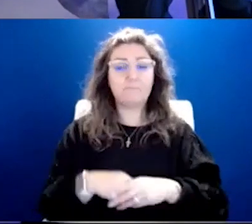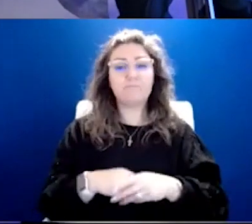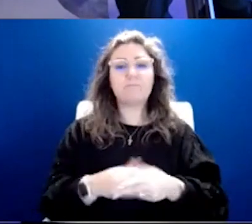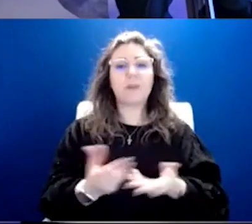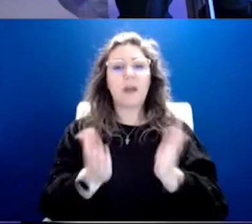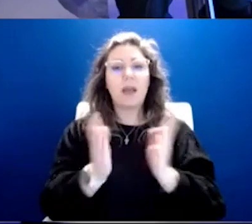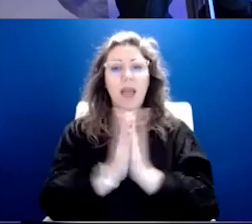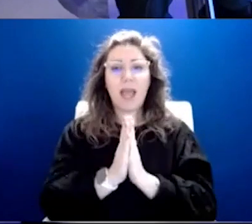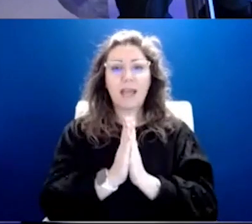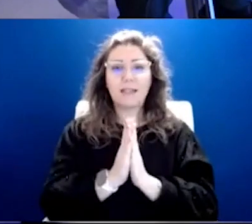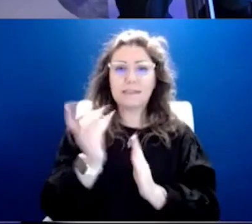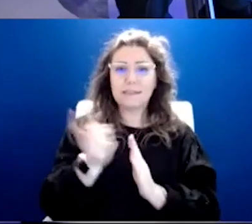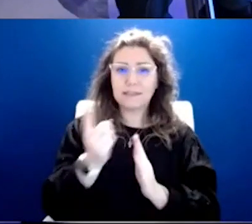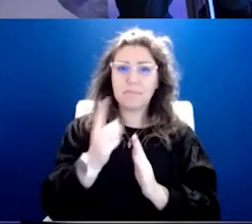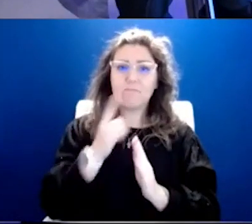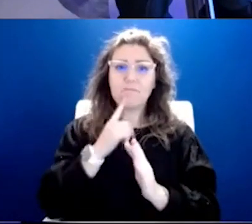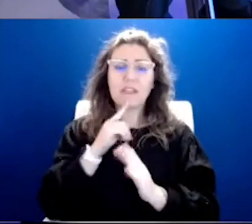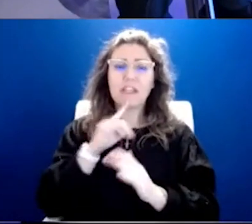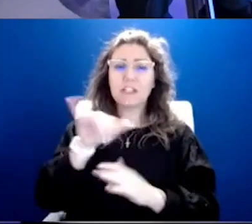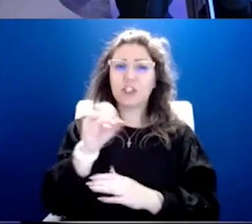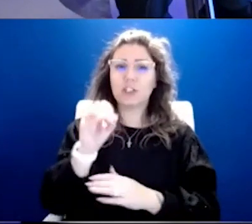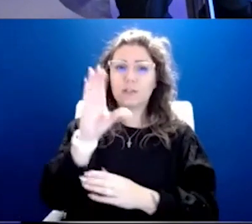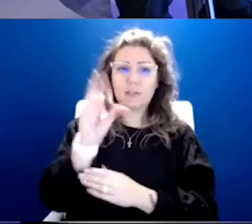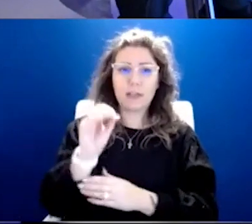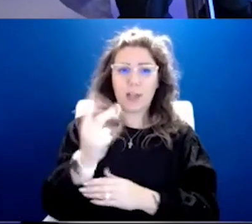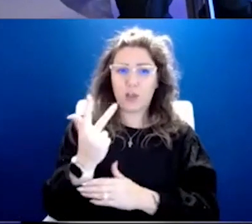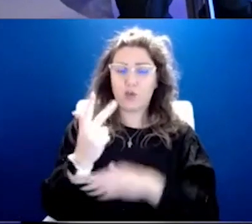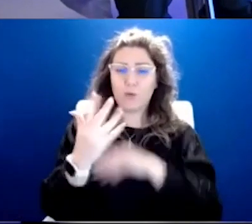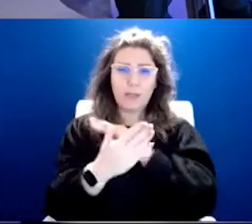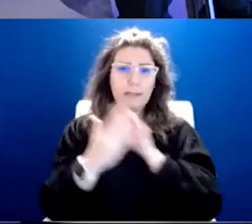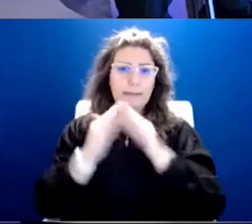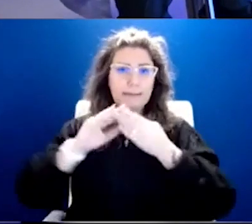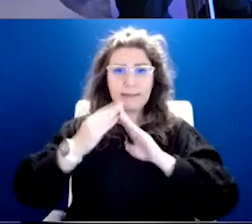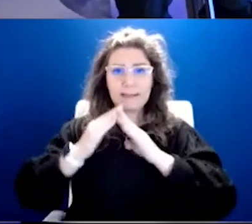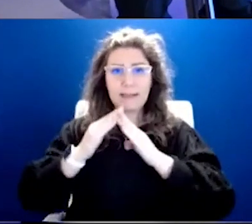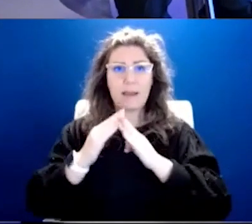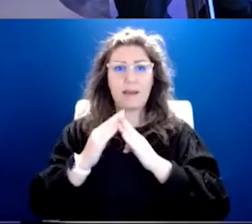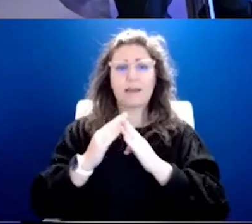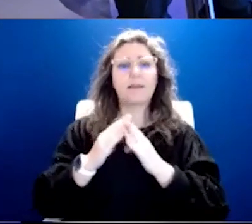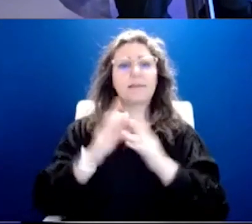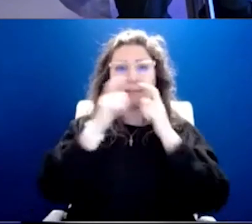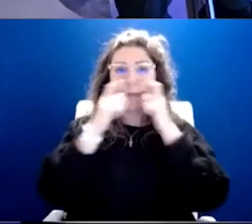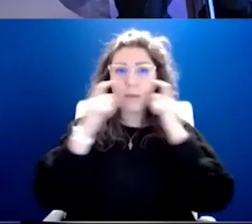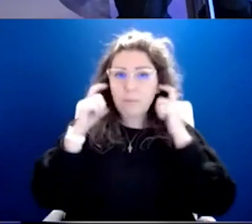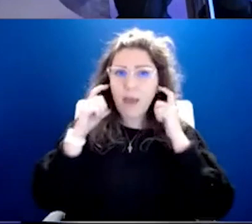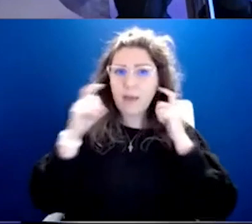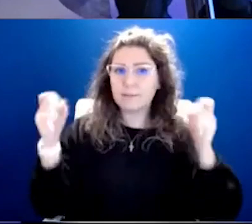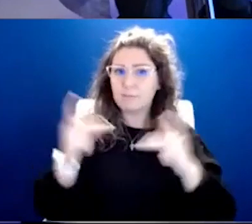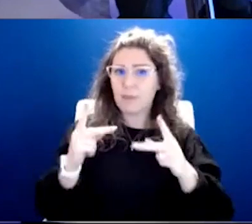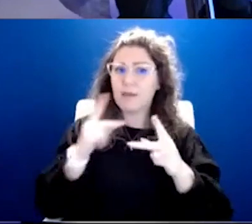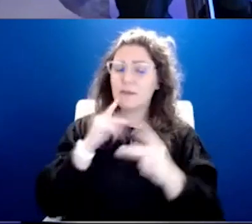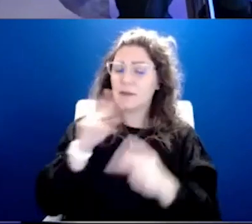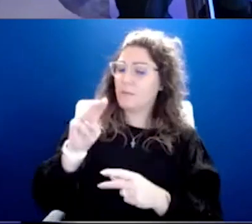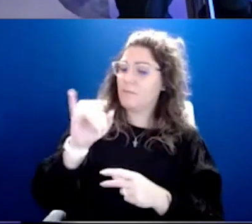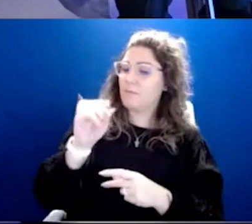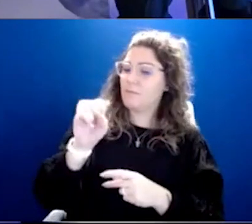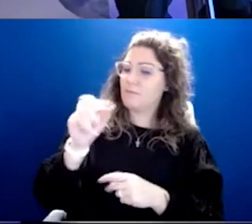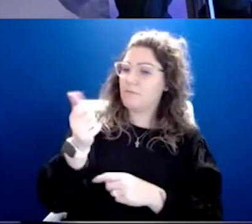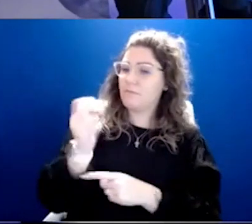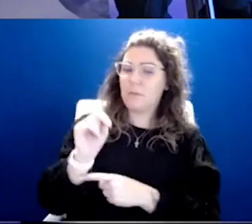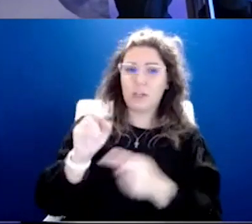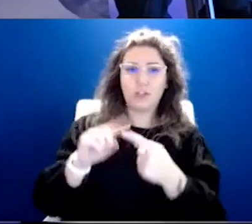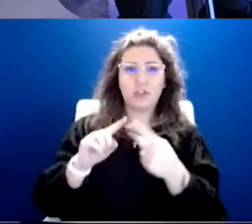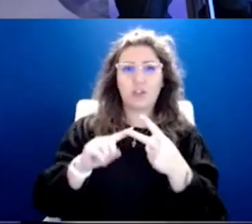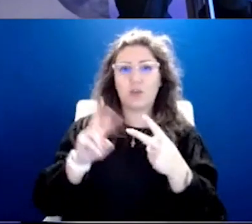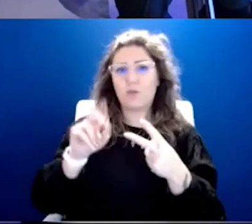Dr. LeMaster, in Johnson County, those three cities that put the mask mandate back in, Mission, Roland Park, and Prairie Village. Yes. Does that move the needle? How